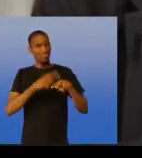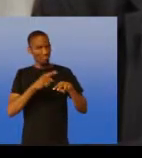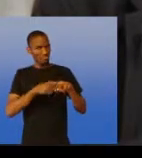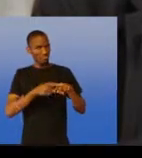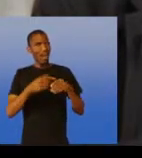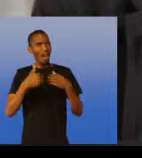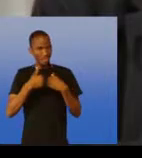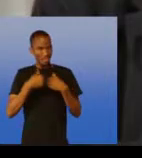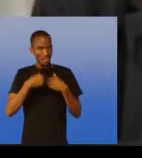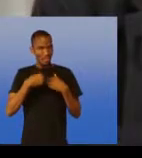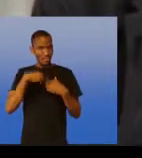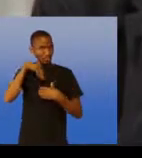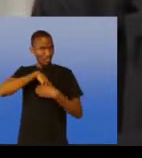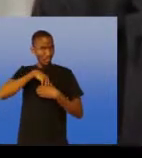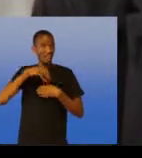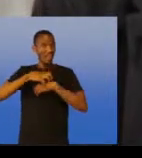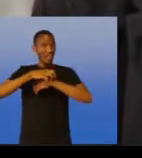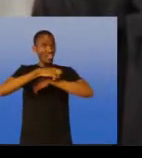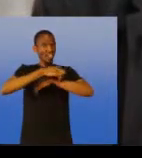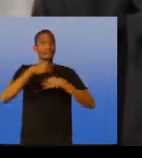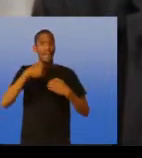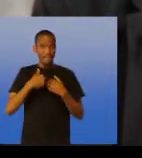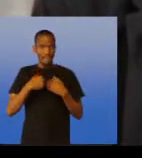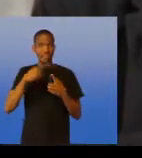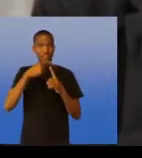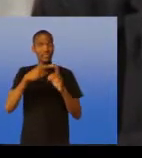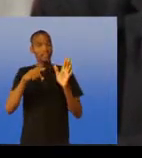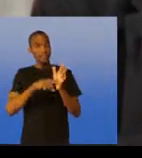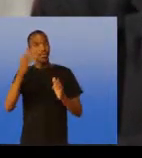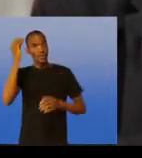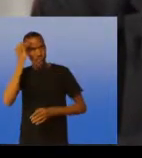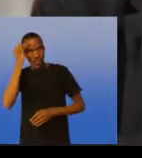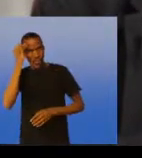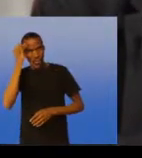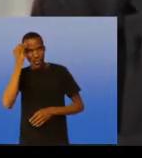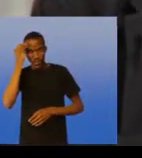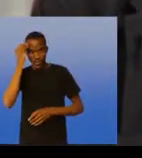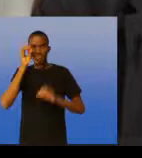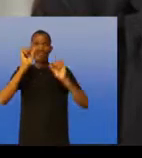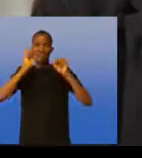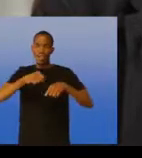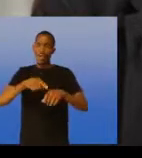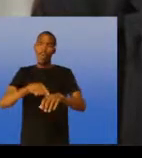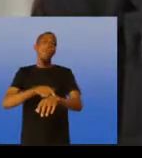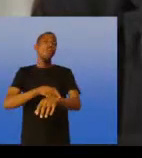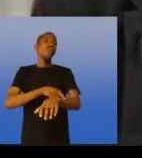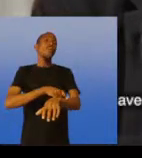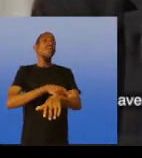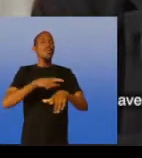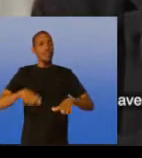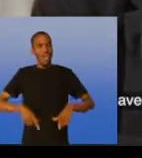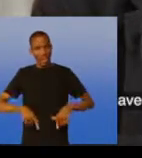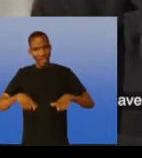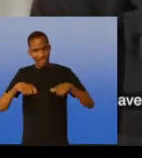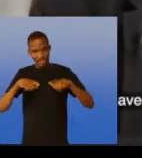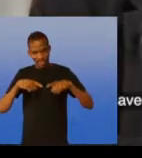o tshela le mogare o bo itse seemo sa gago o tla tshela botshelo jo bo telele ba